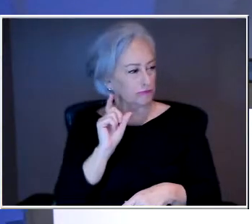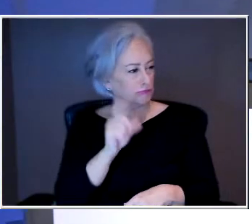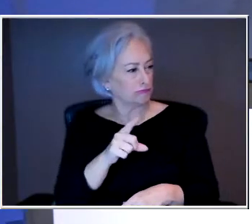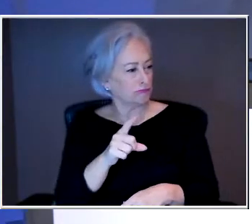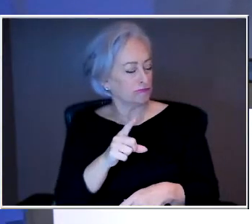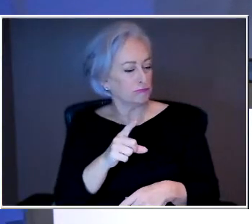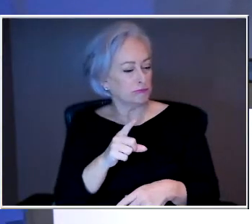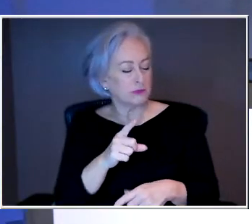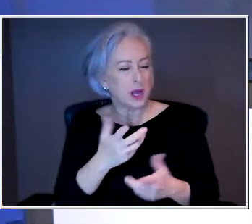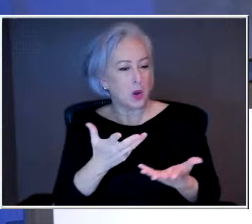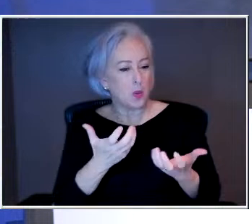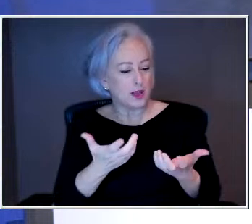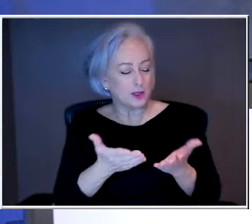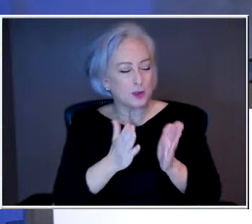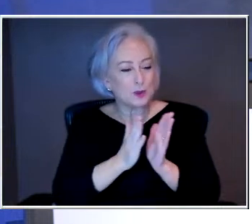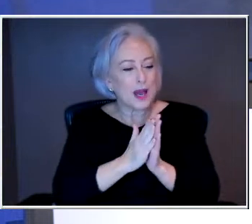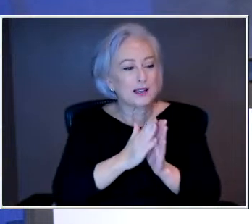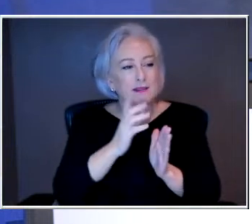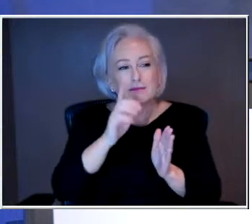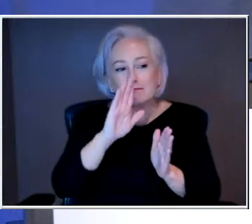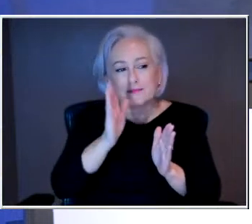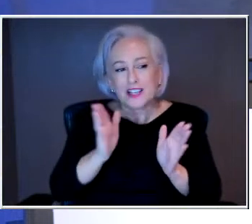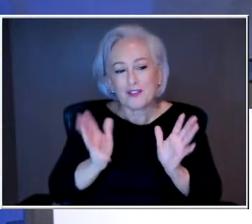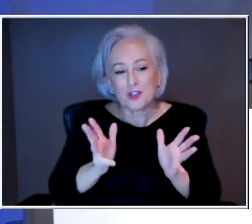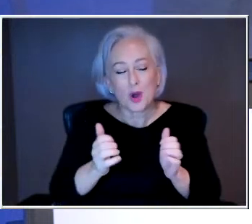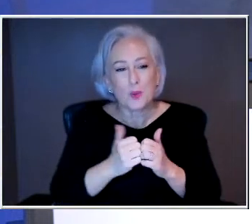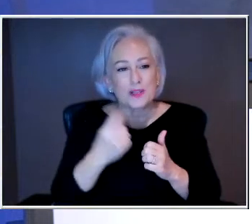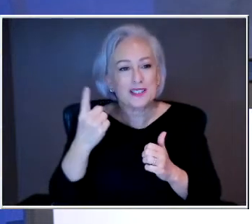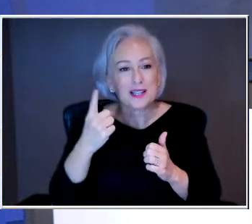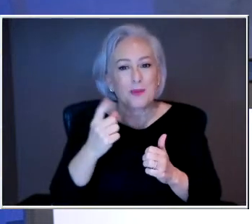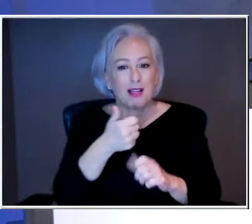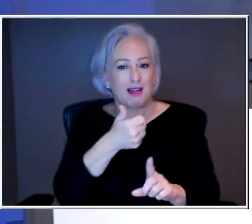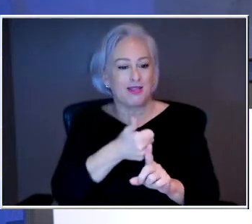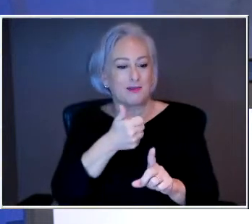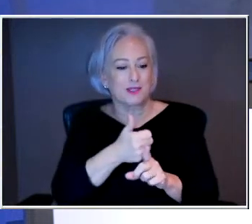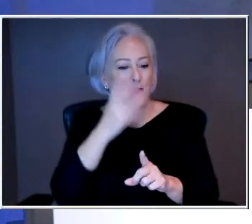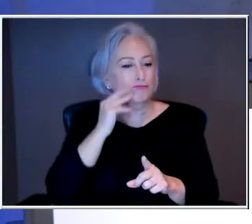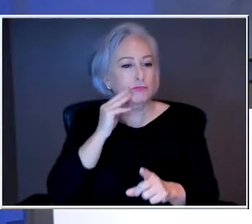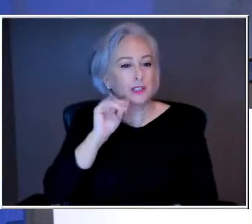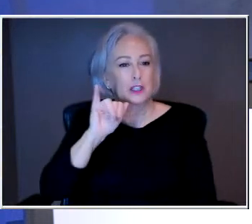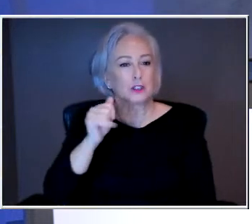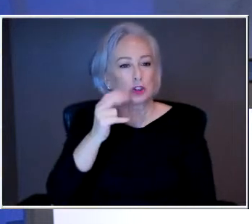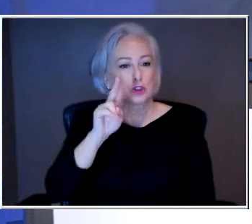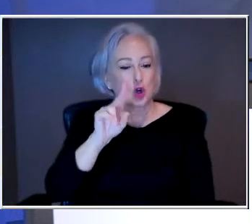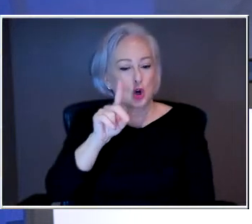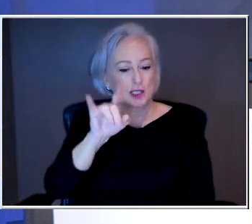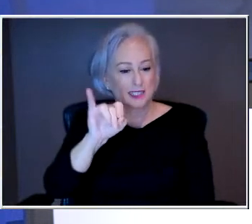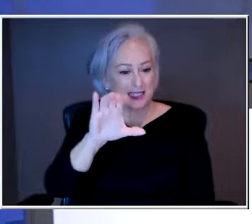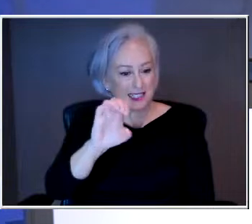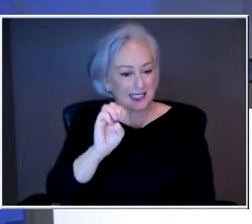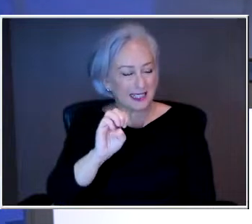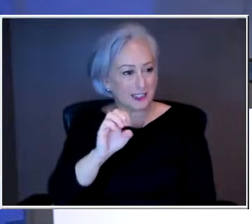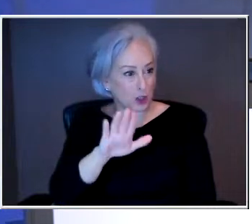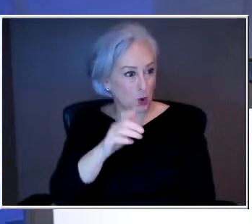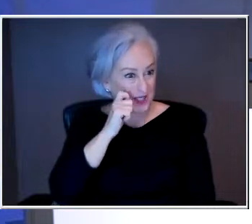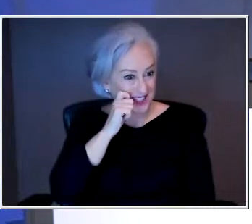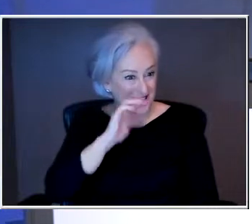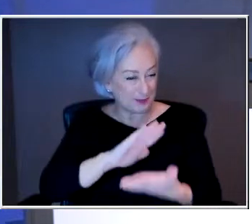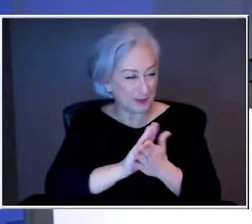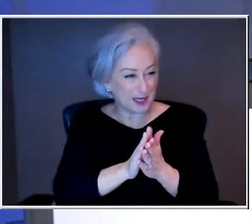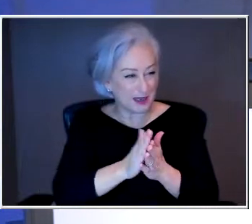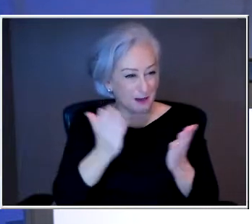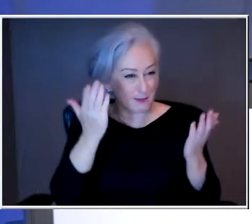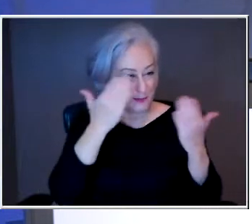I've never talked to someone or met someone who's been through jaundice. Does your skin turn a deep yellow? Just your